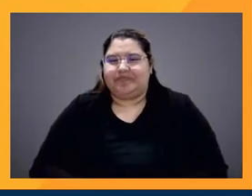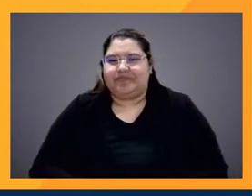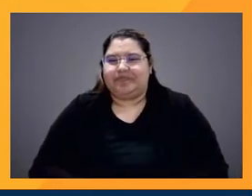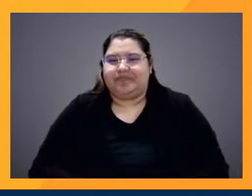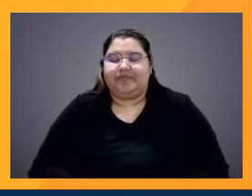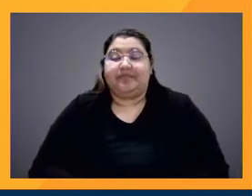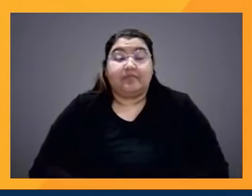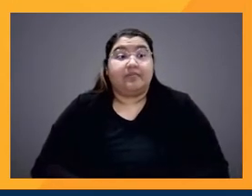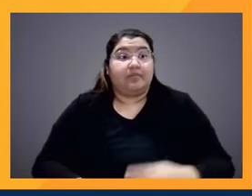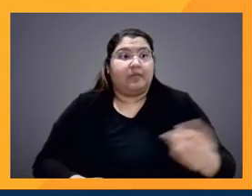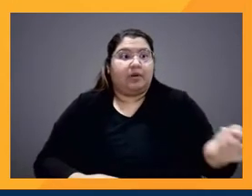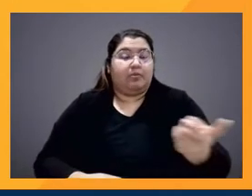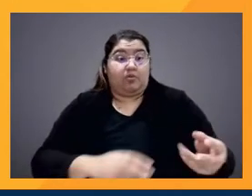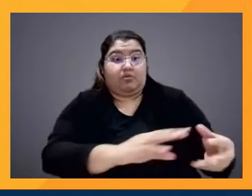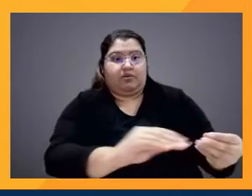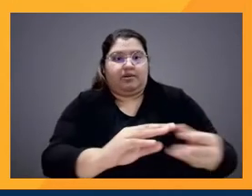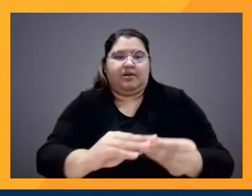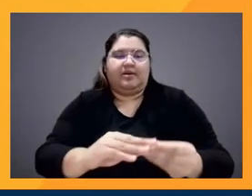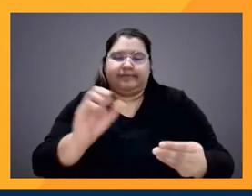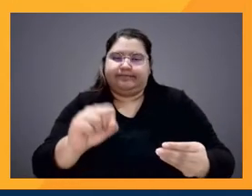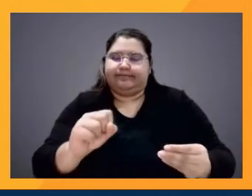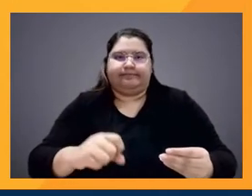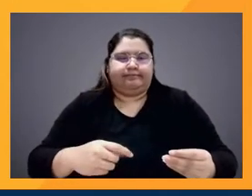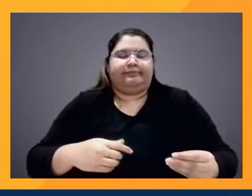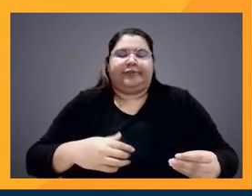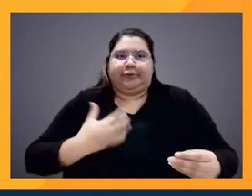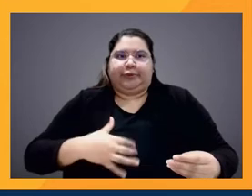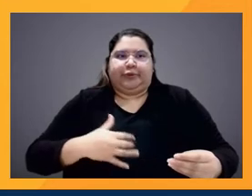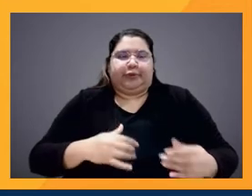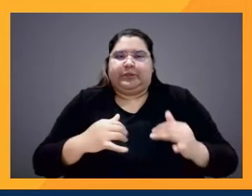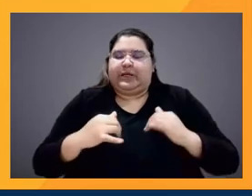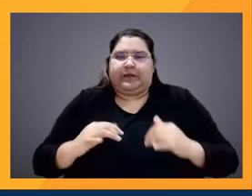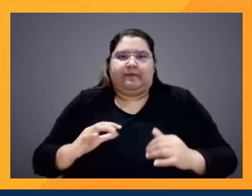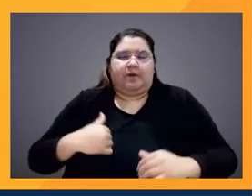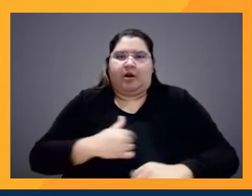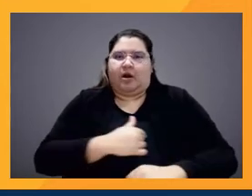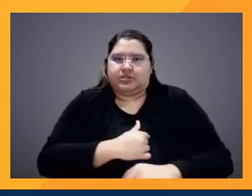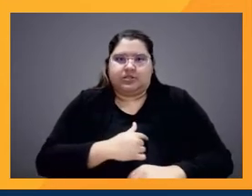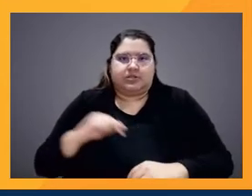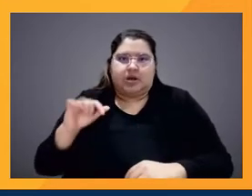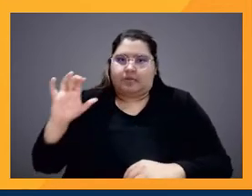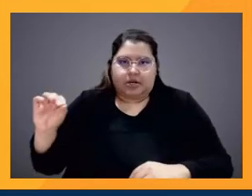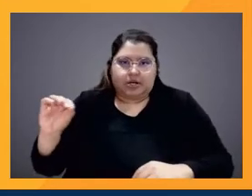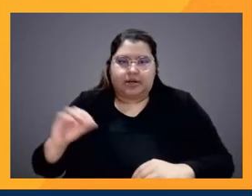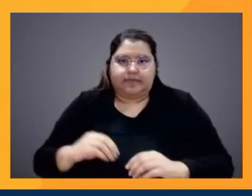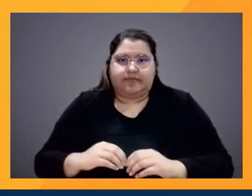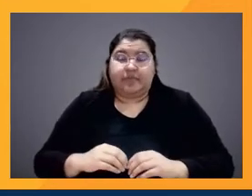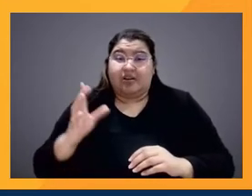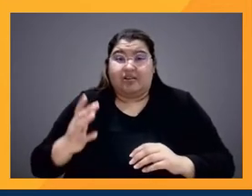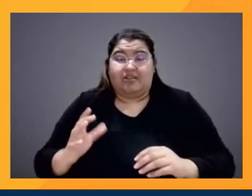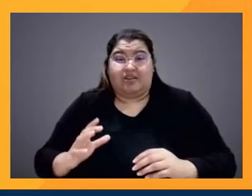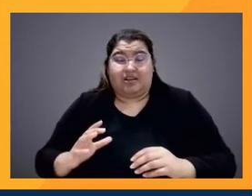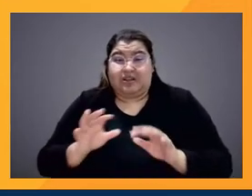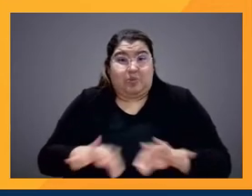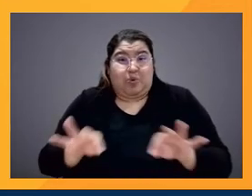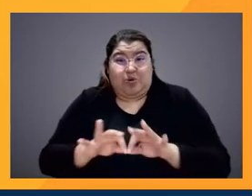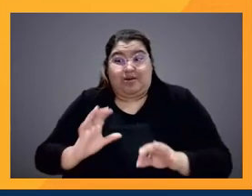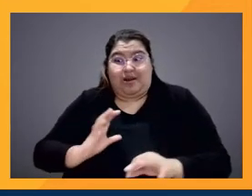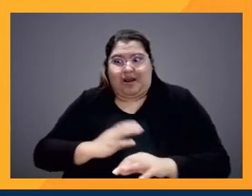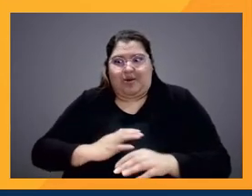be younger. We're in our mid-40s, and we're not just caring for a parent or an in-law, we're also caring for our own